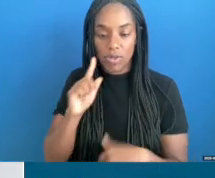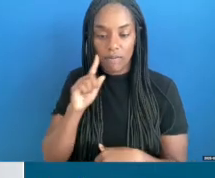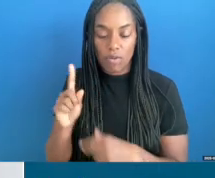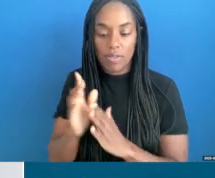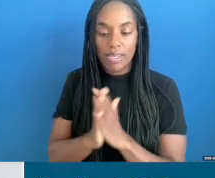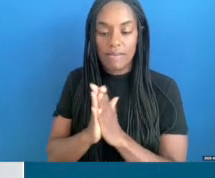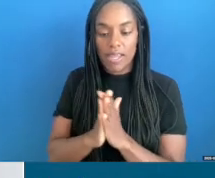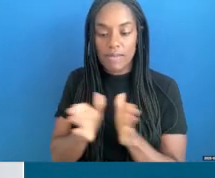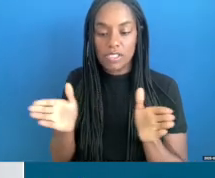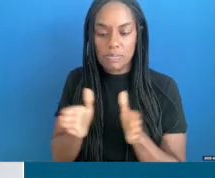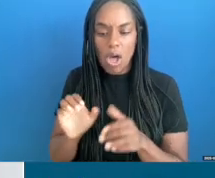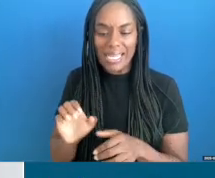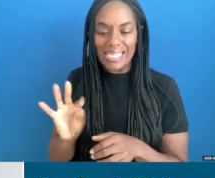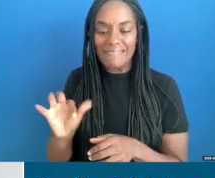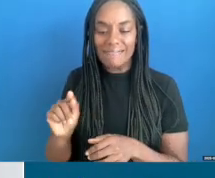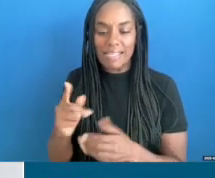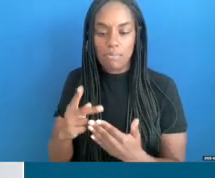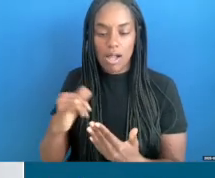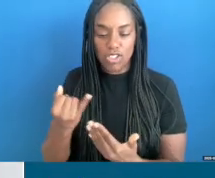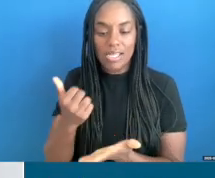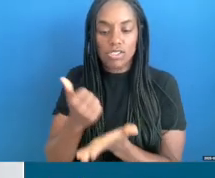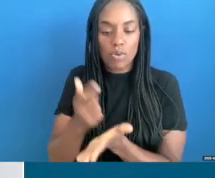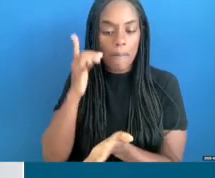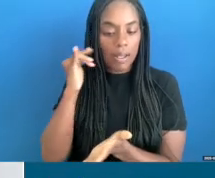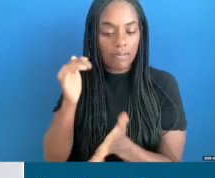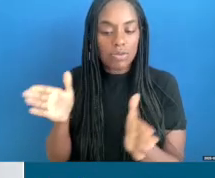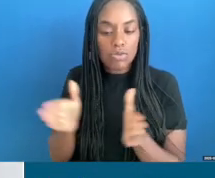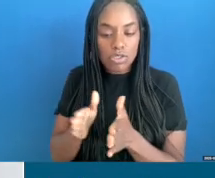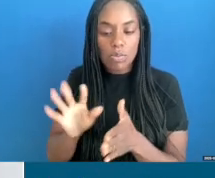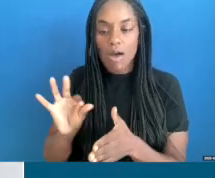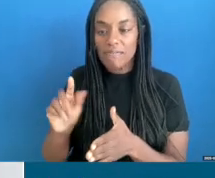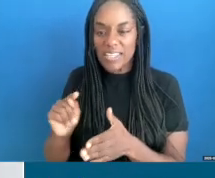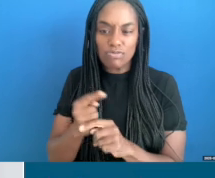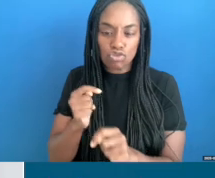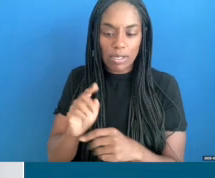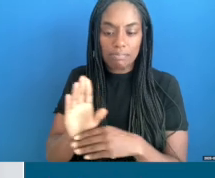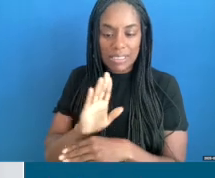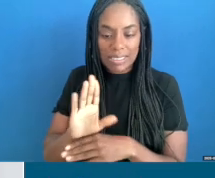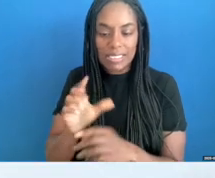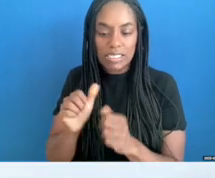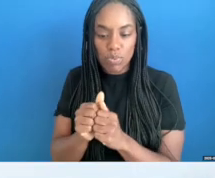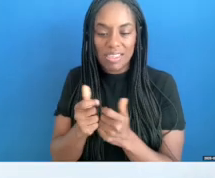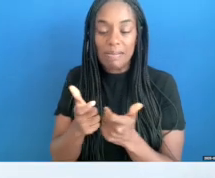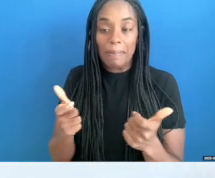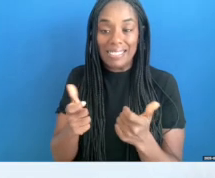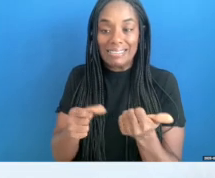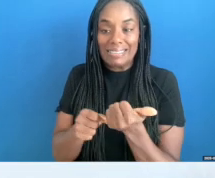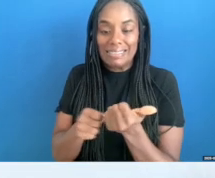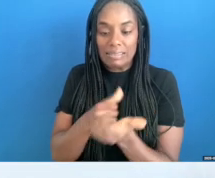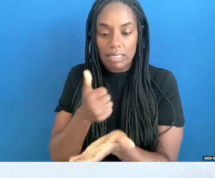businesses with the greatest assistance need. Next slide, please.